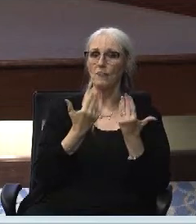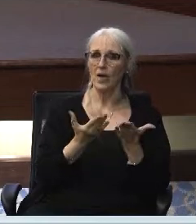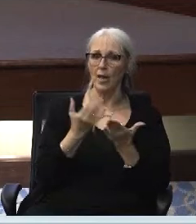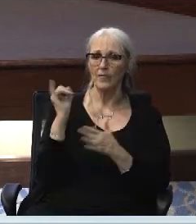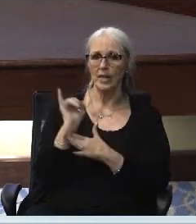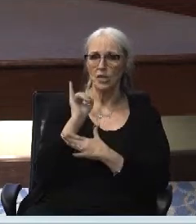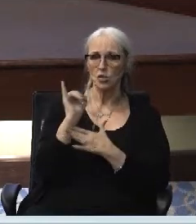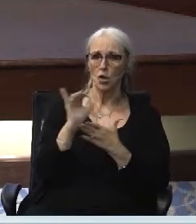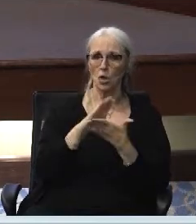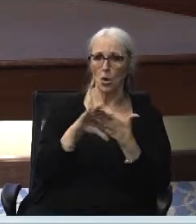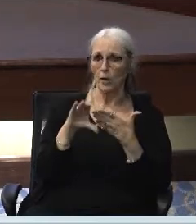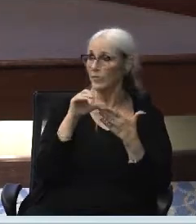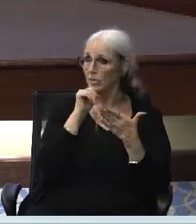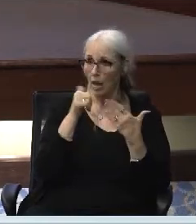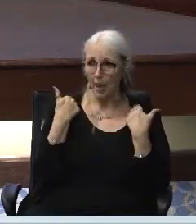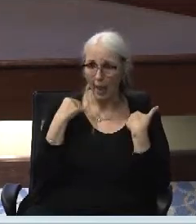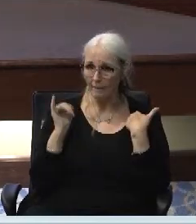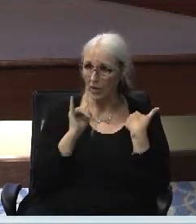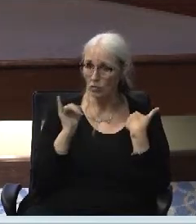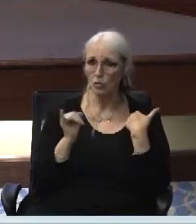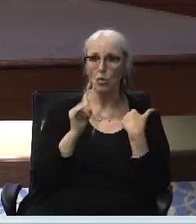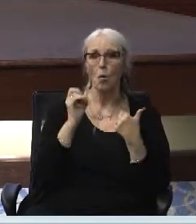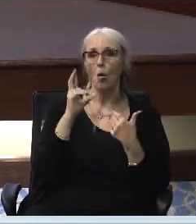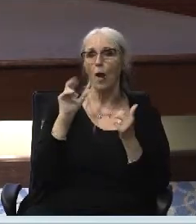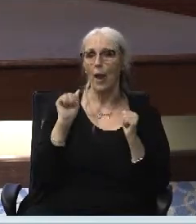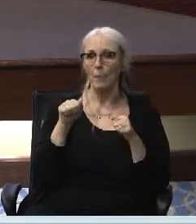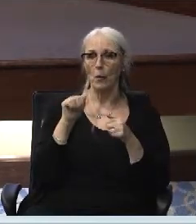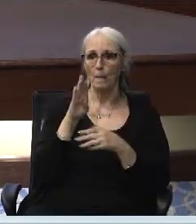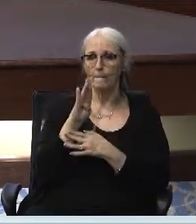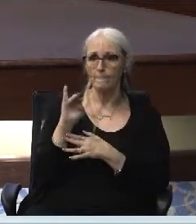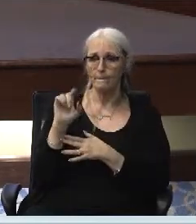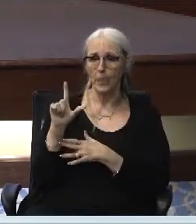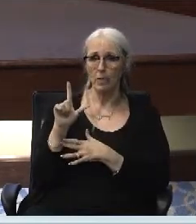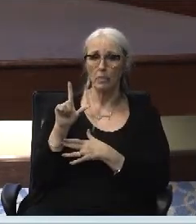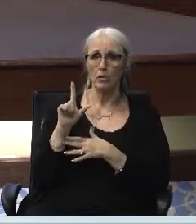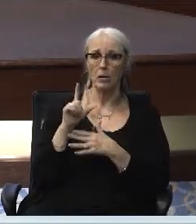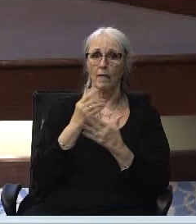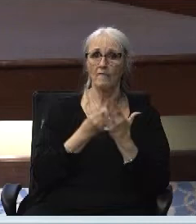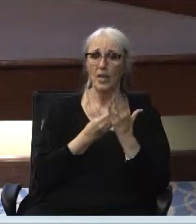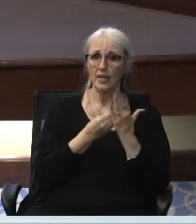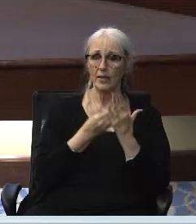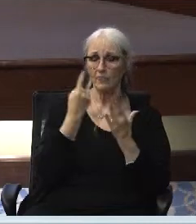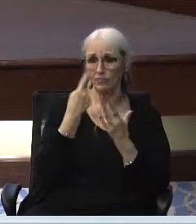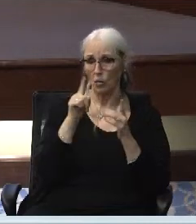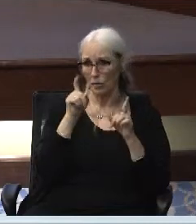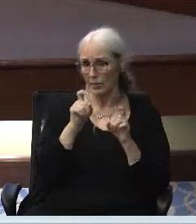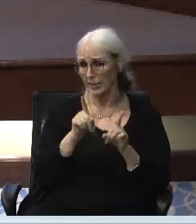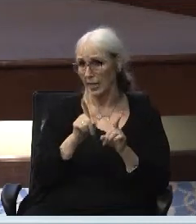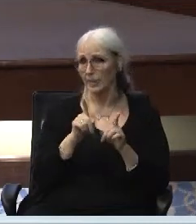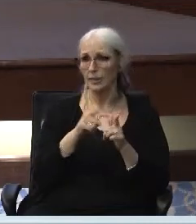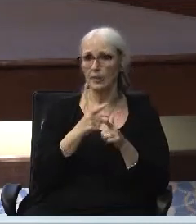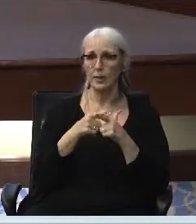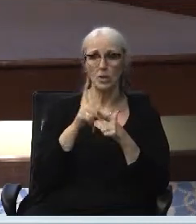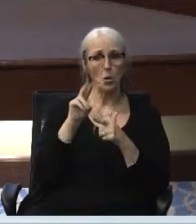If they're not insured, they're able to bill the CARES Act funding for these tests, and there's